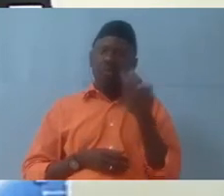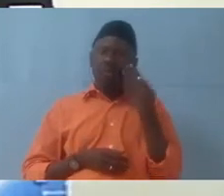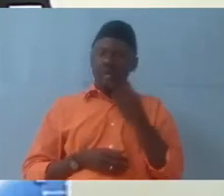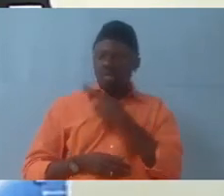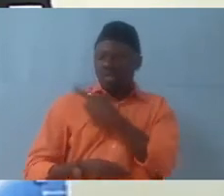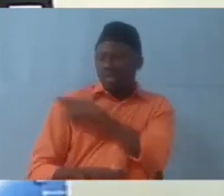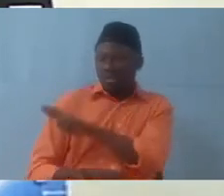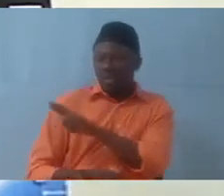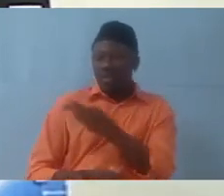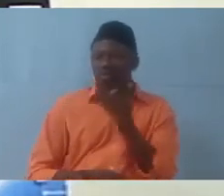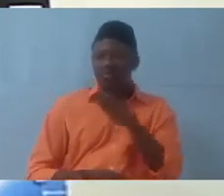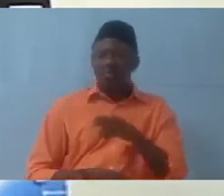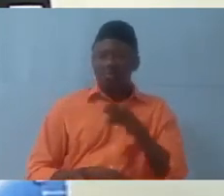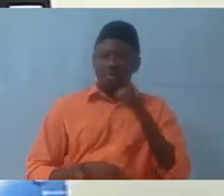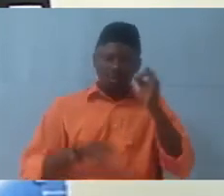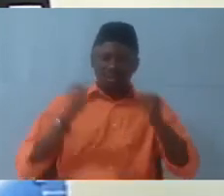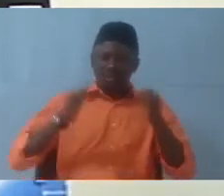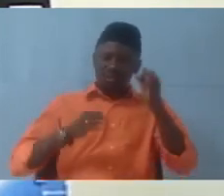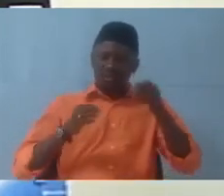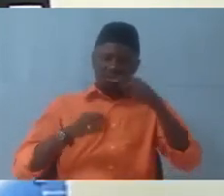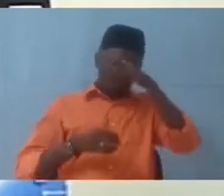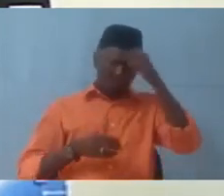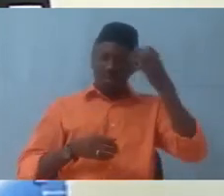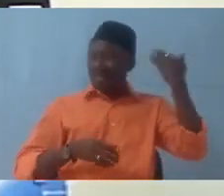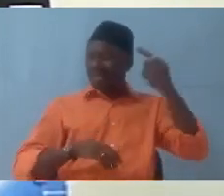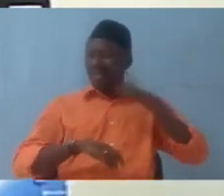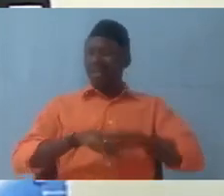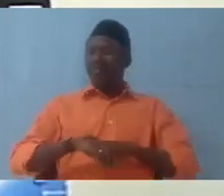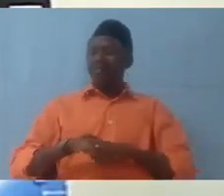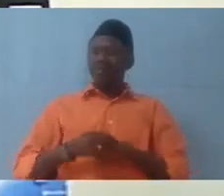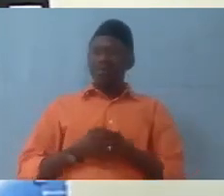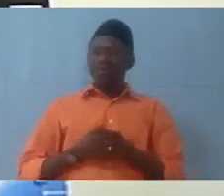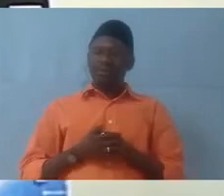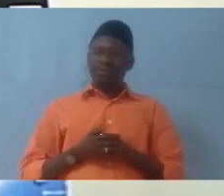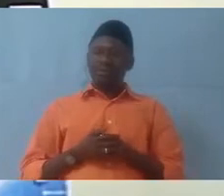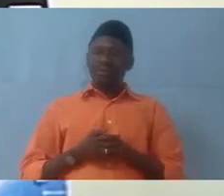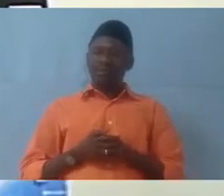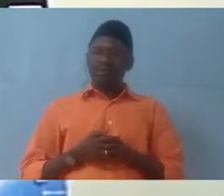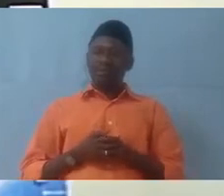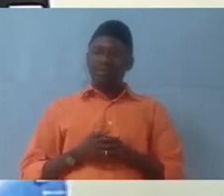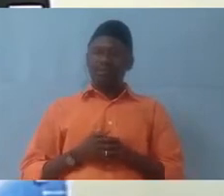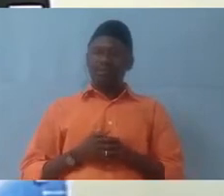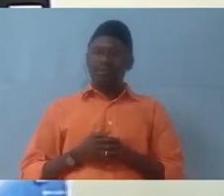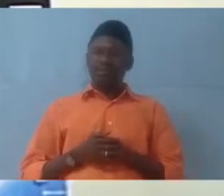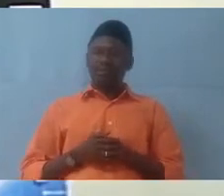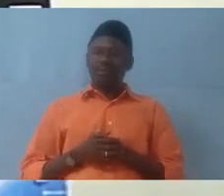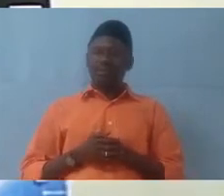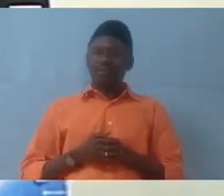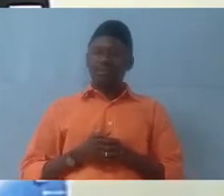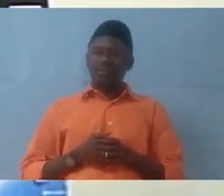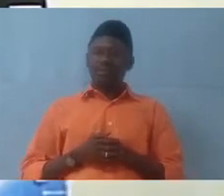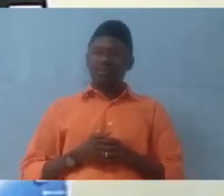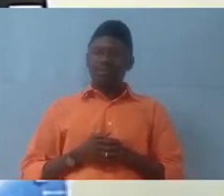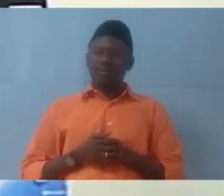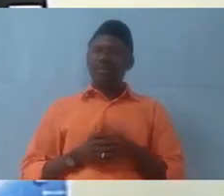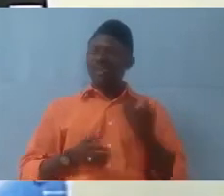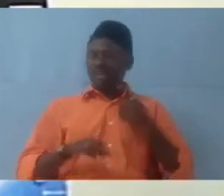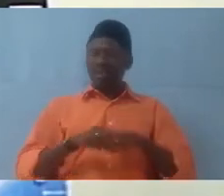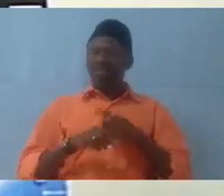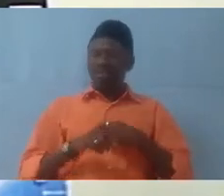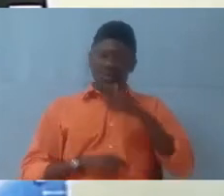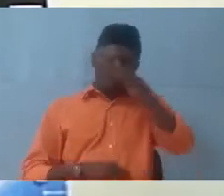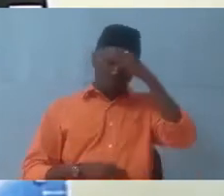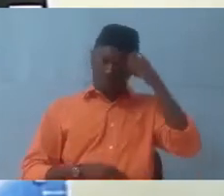resigned from the judiciary at the time. Li xewna moy jamono bima baye liggey ci judiciary bi jamono bobu. Funnily enough, I had worked as a defense